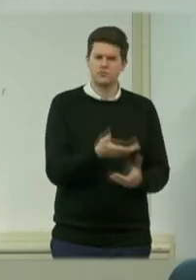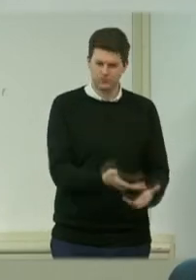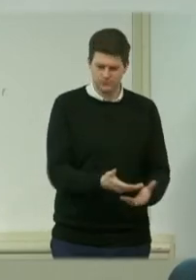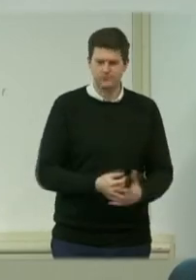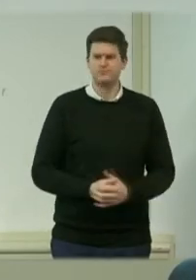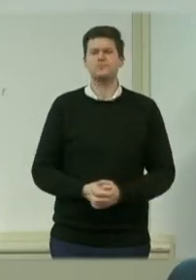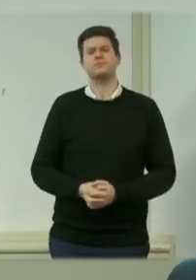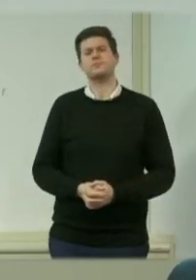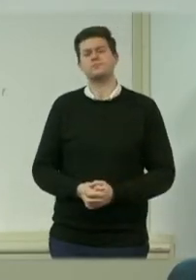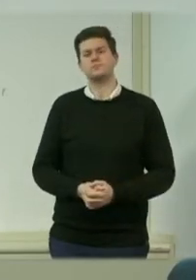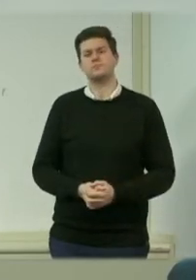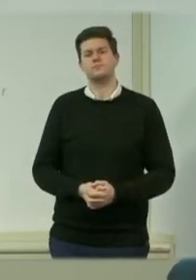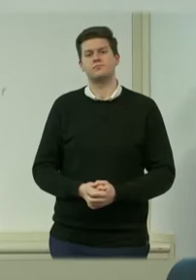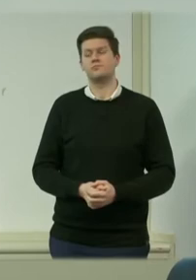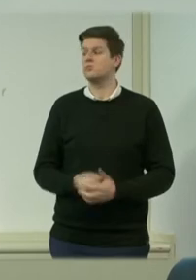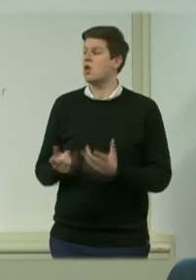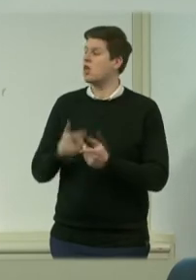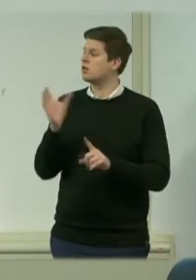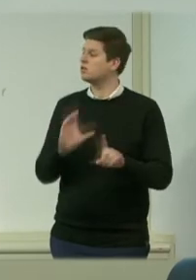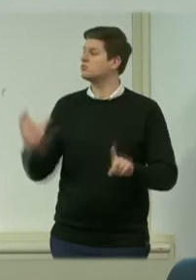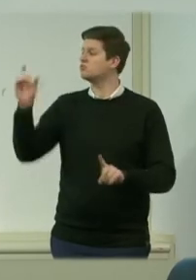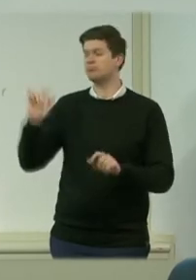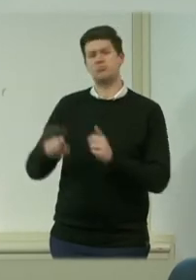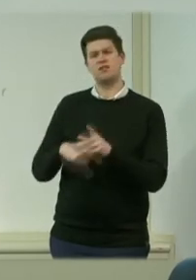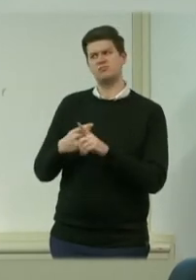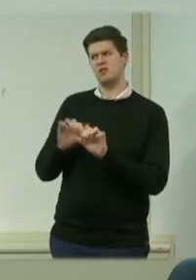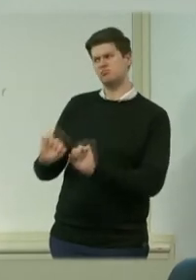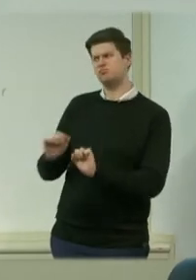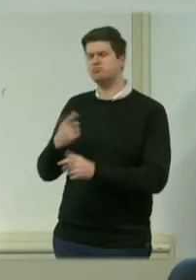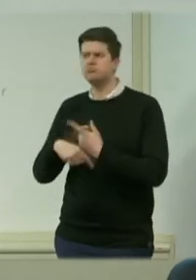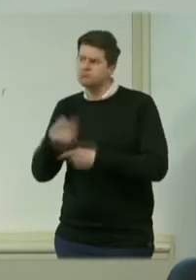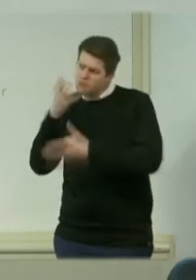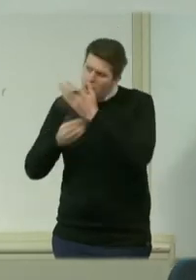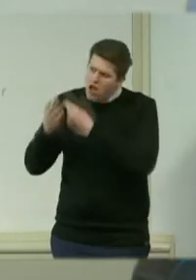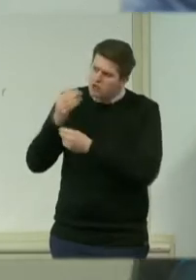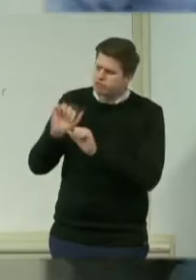also what we can learn from other countries' tax systems. So David, over to you.